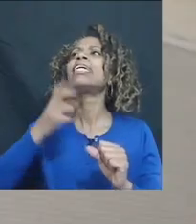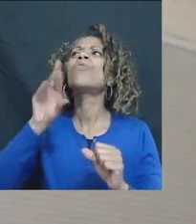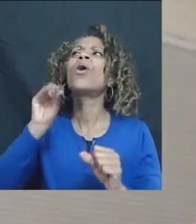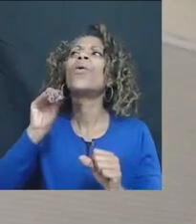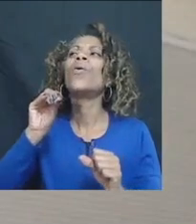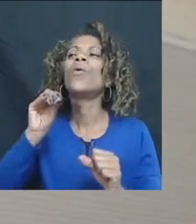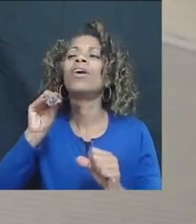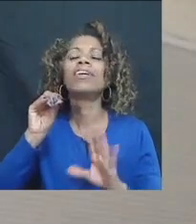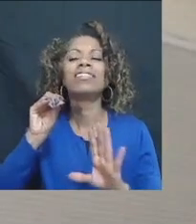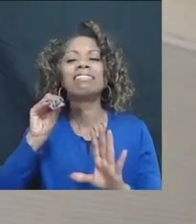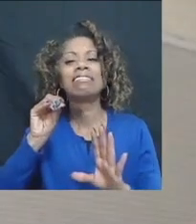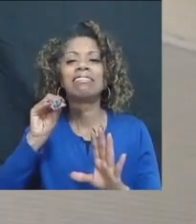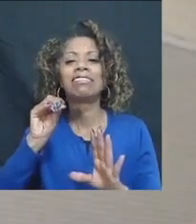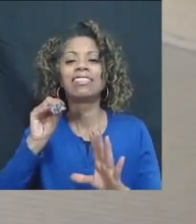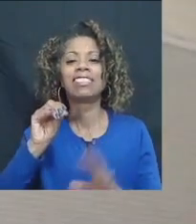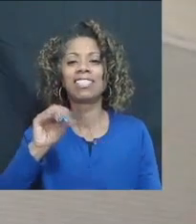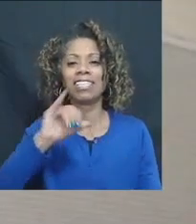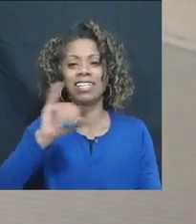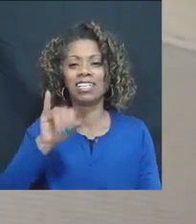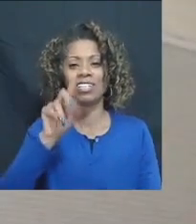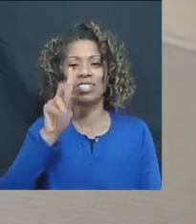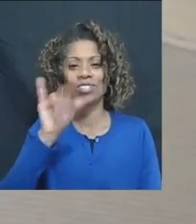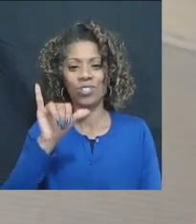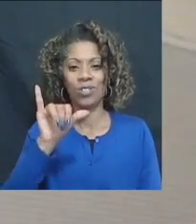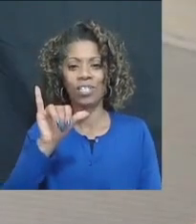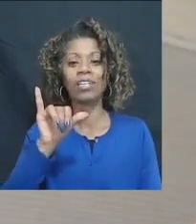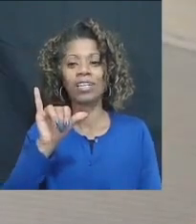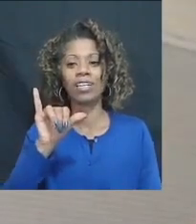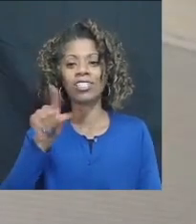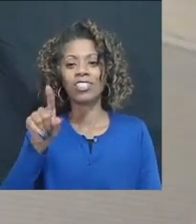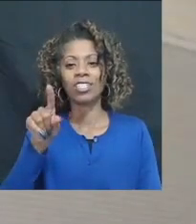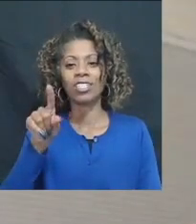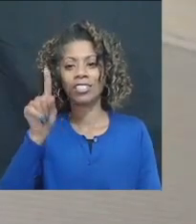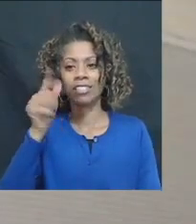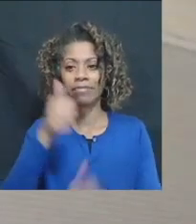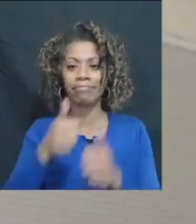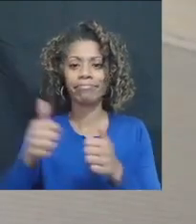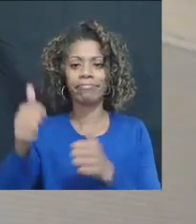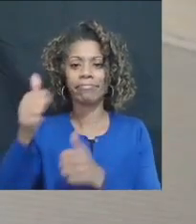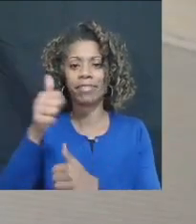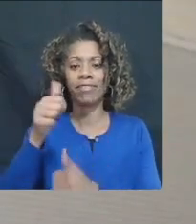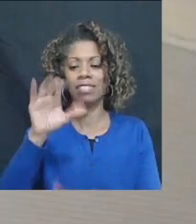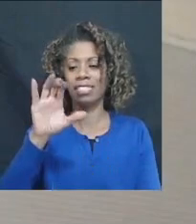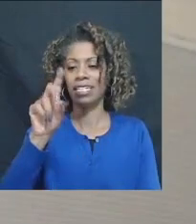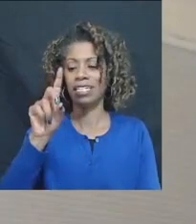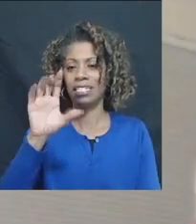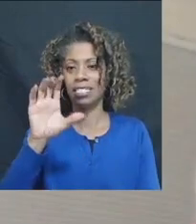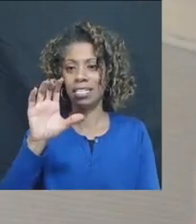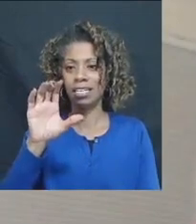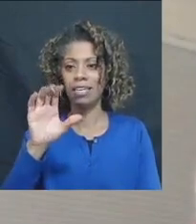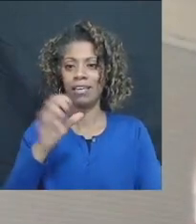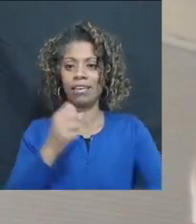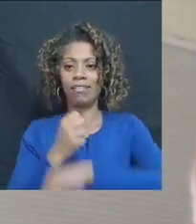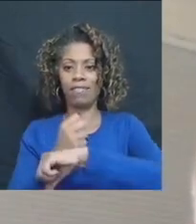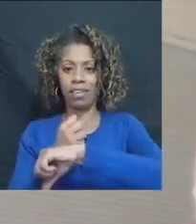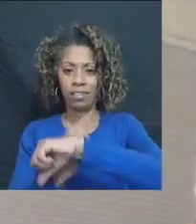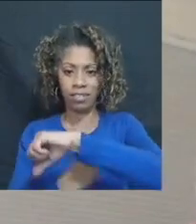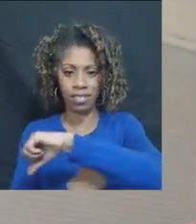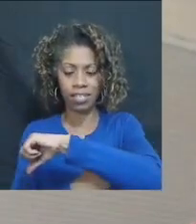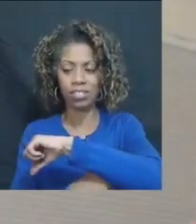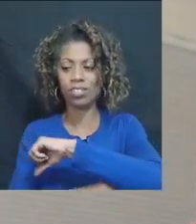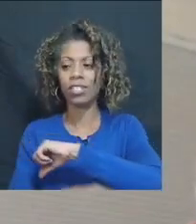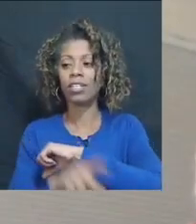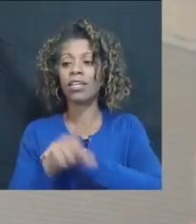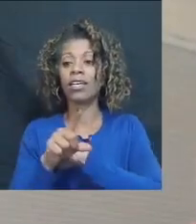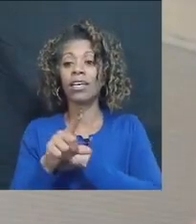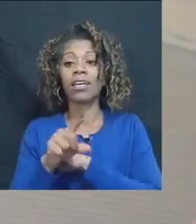is the head of the CDC Foundation. I am fortunate enough to be on the board of the CDC Foundation. And Judy has been doing just